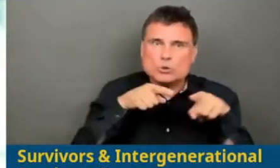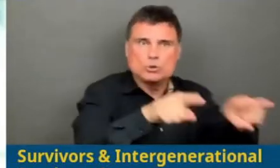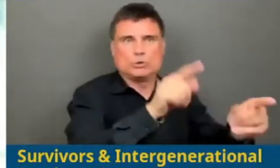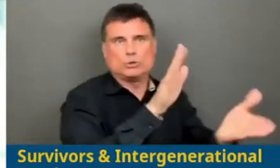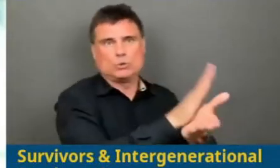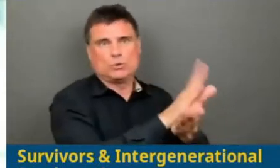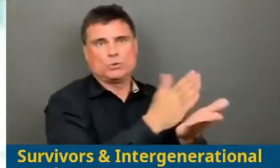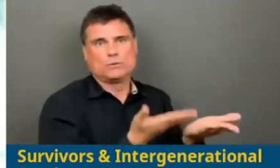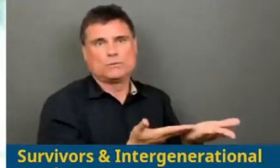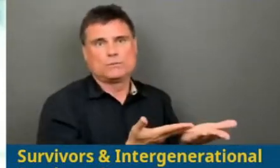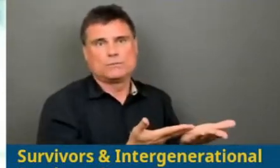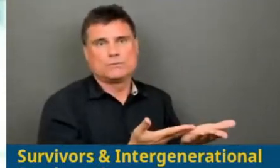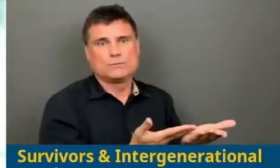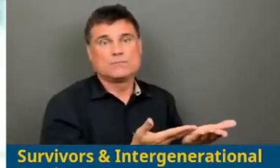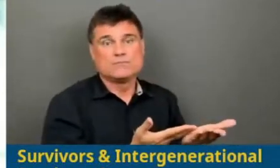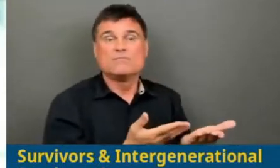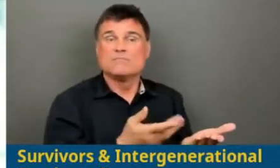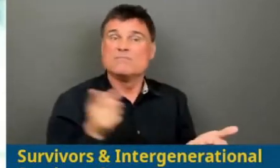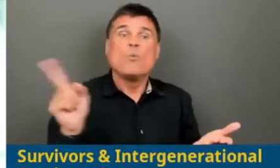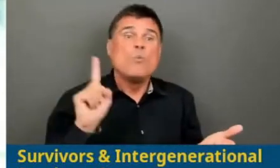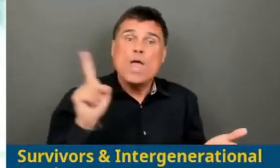They buried him there